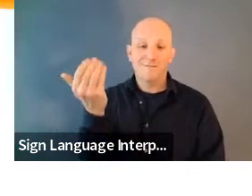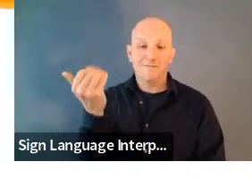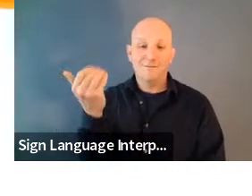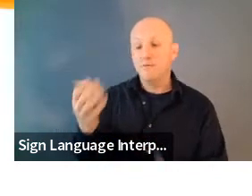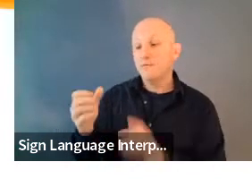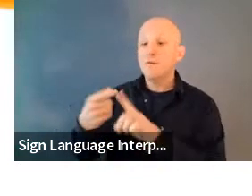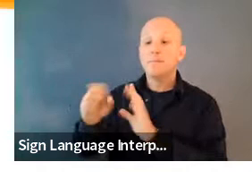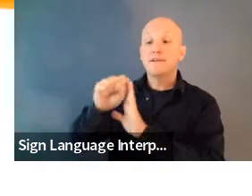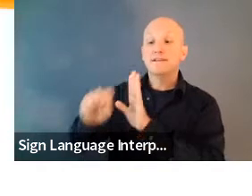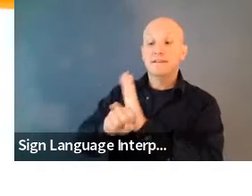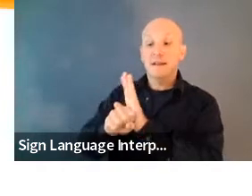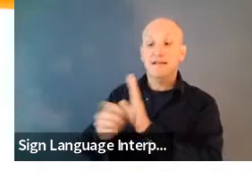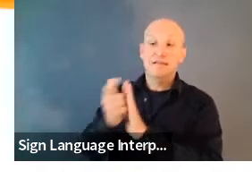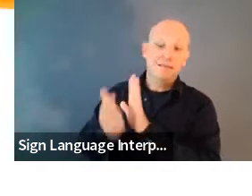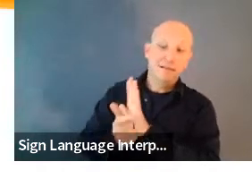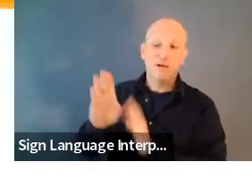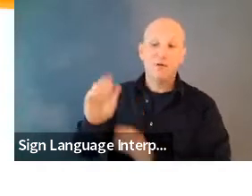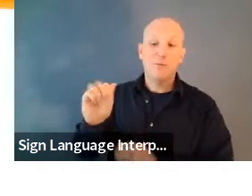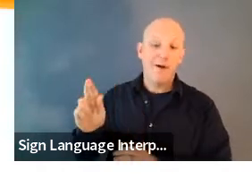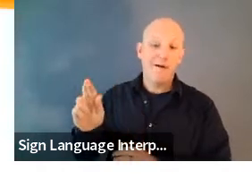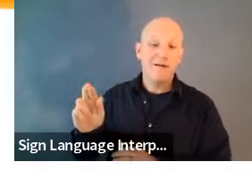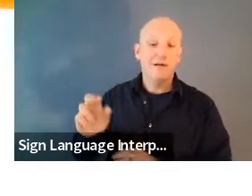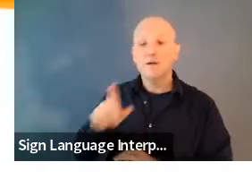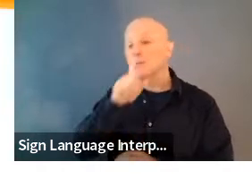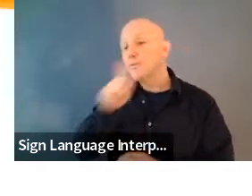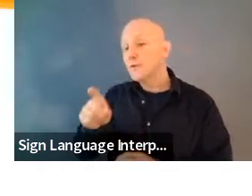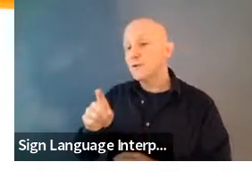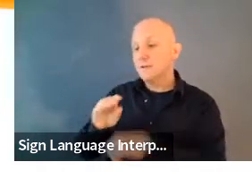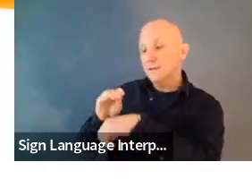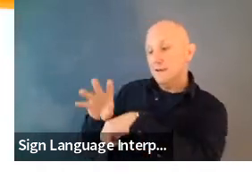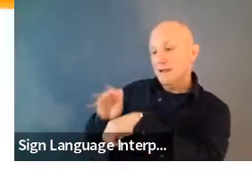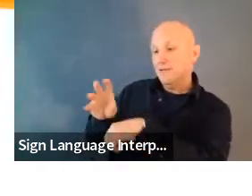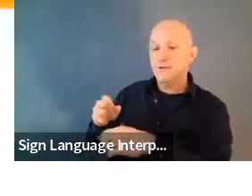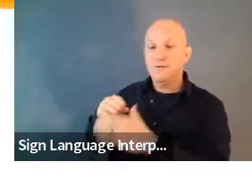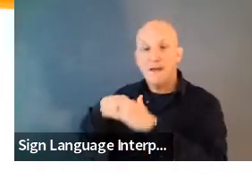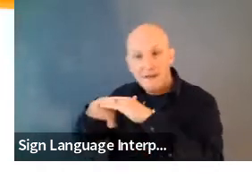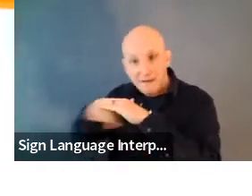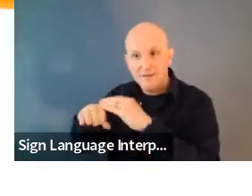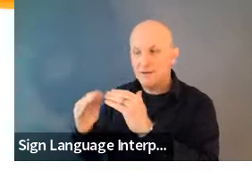bar, in particular, the Council on Access and Fairness of the state bar.